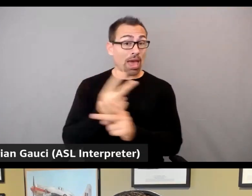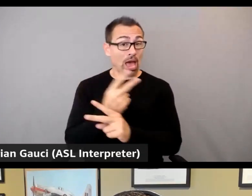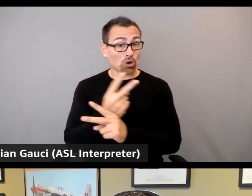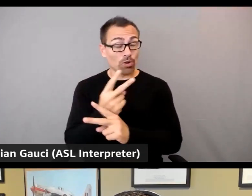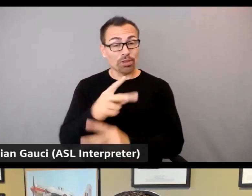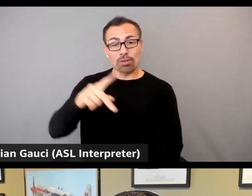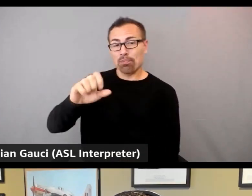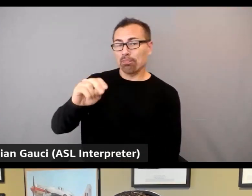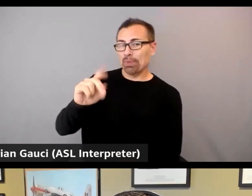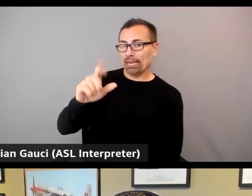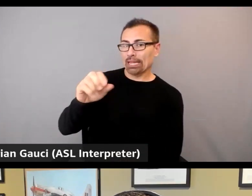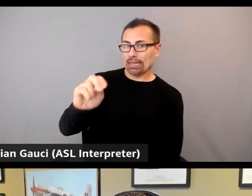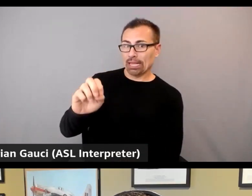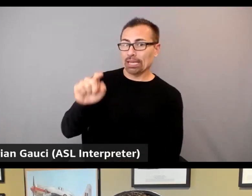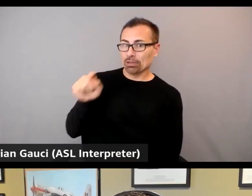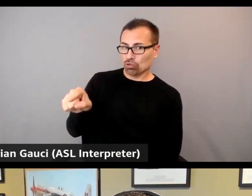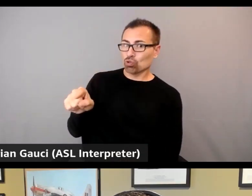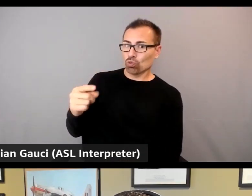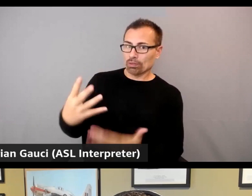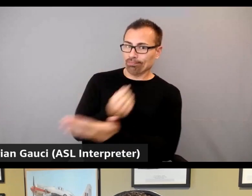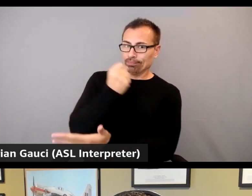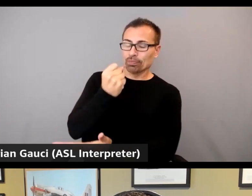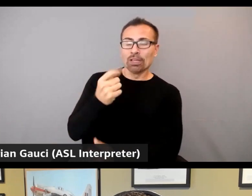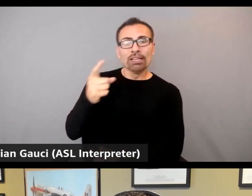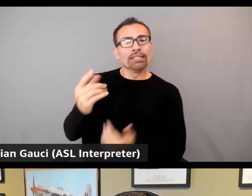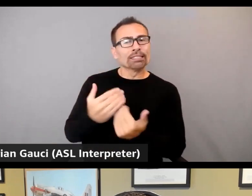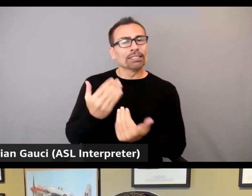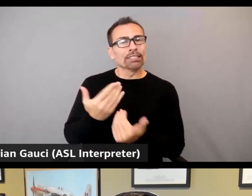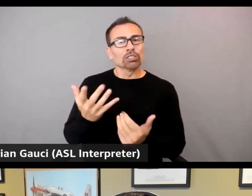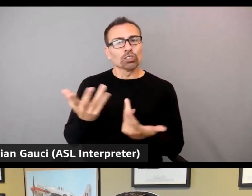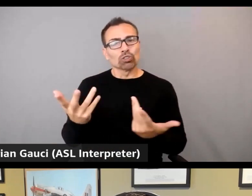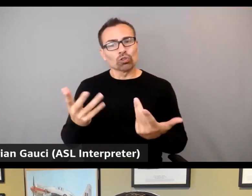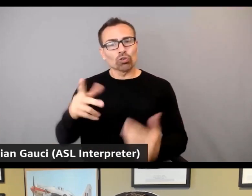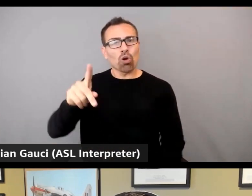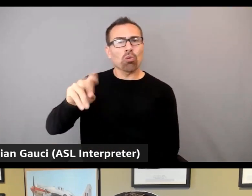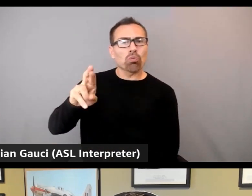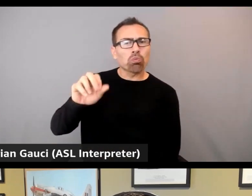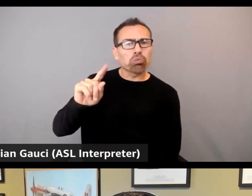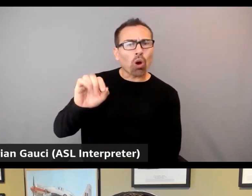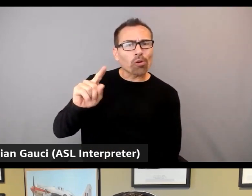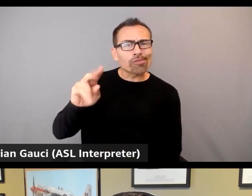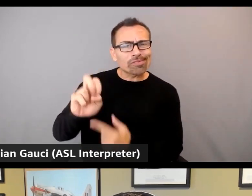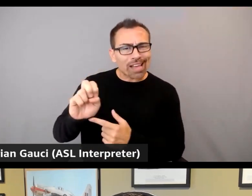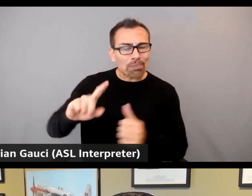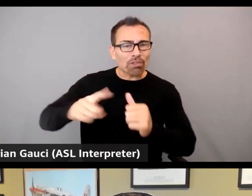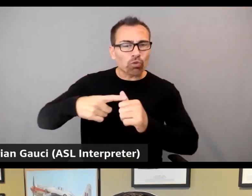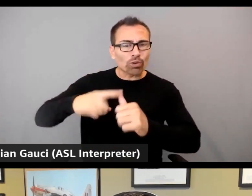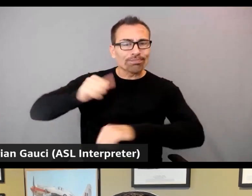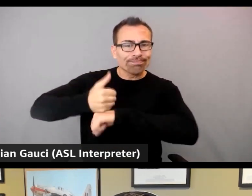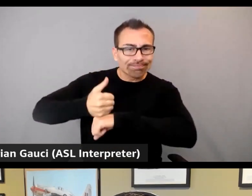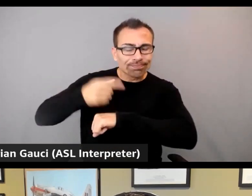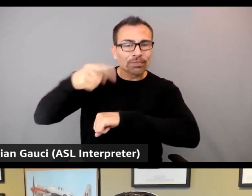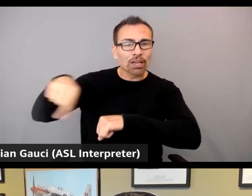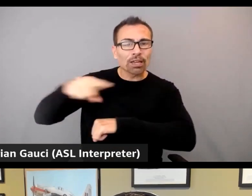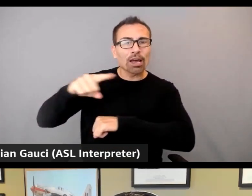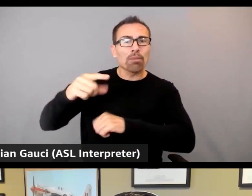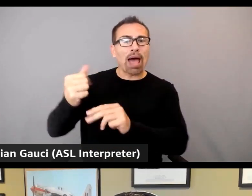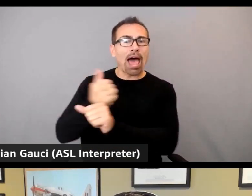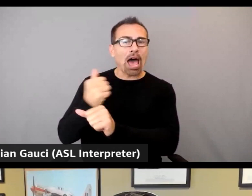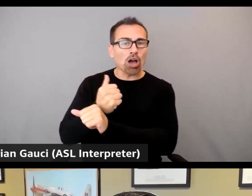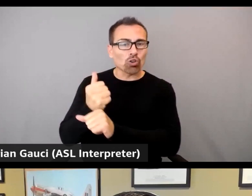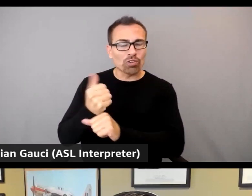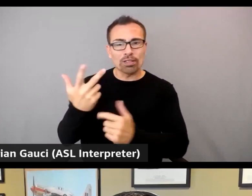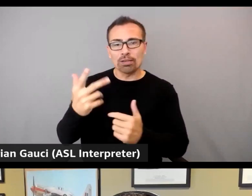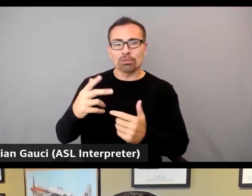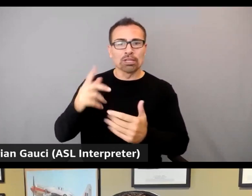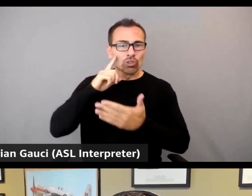to quickly prototype new algorithms. It's very easy to check things numerically, figure things out. PennyLane